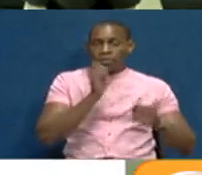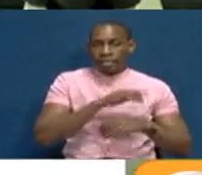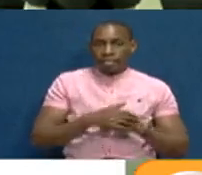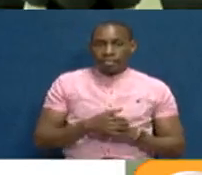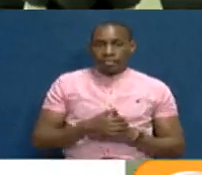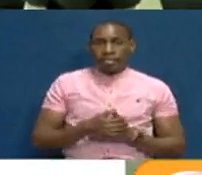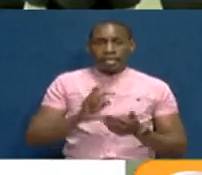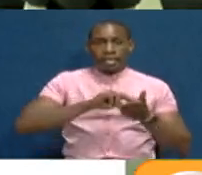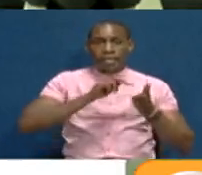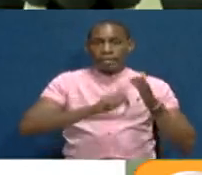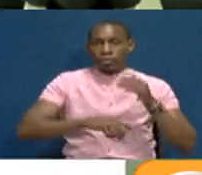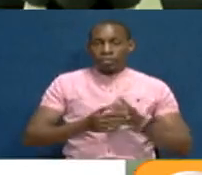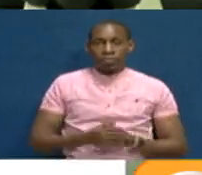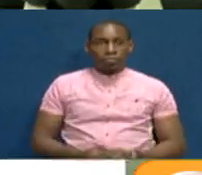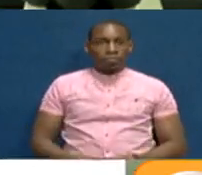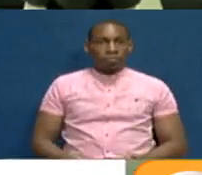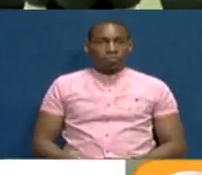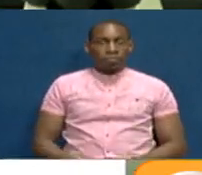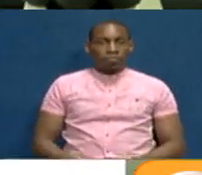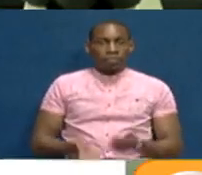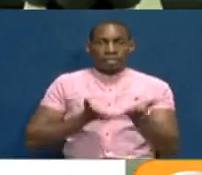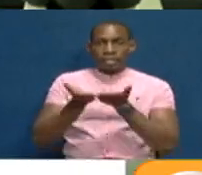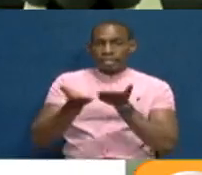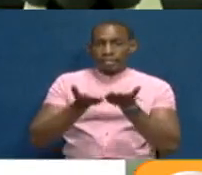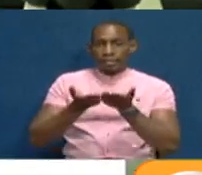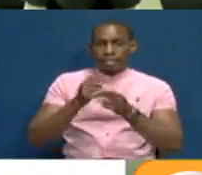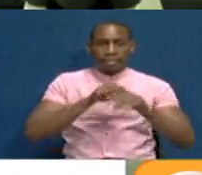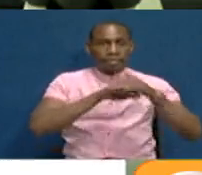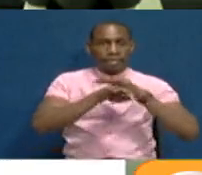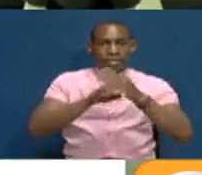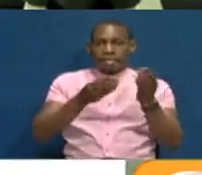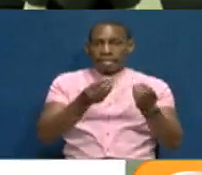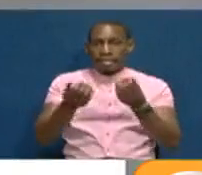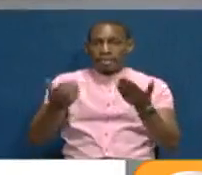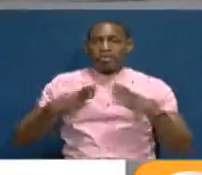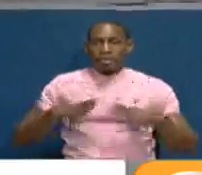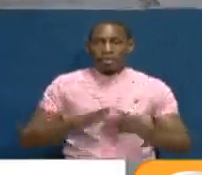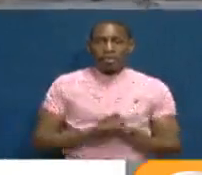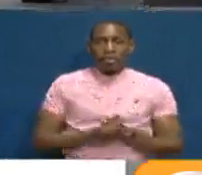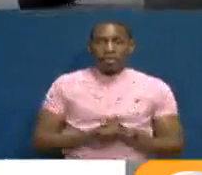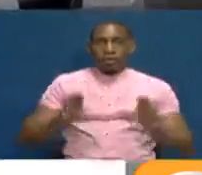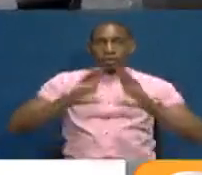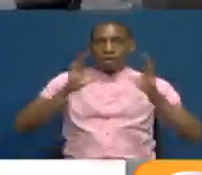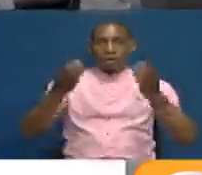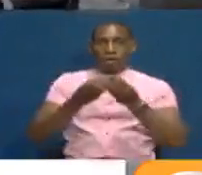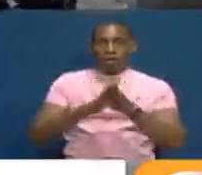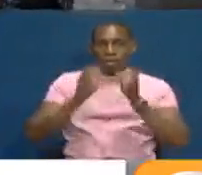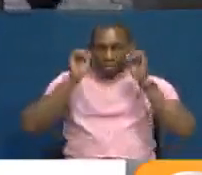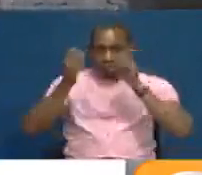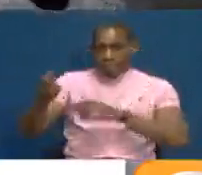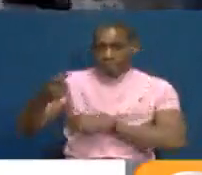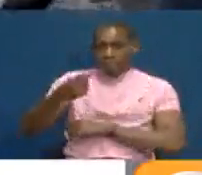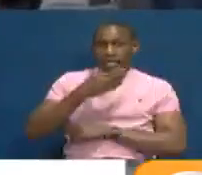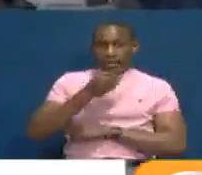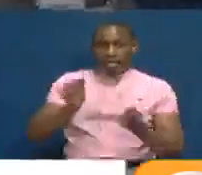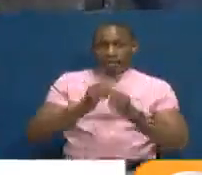Yeah. Which means that these services, if they were more available, very many people would benefit. World Infertility Awareness Month